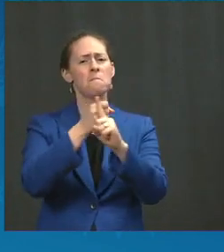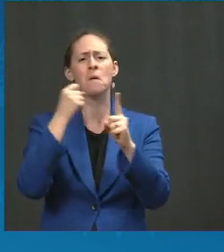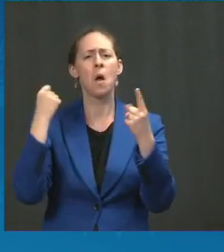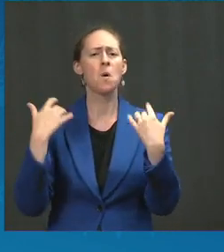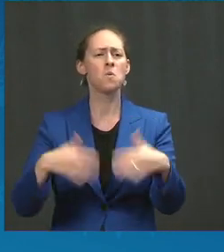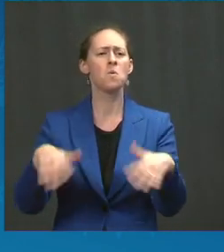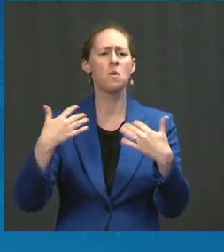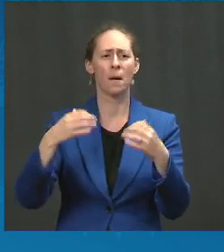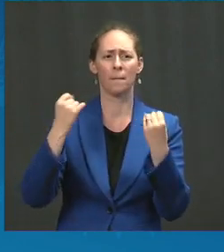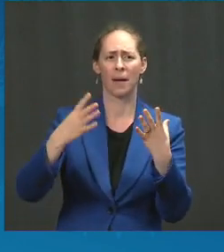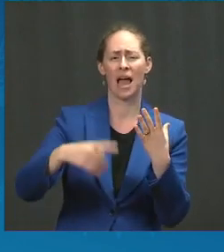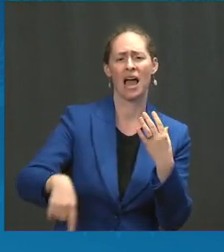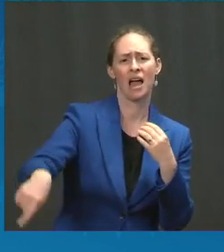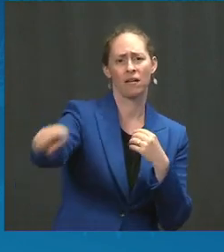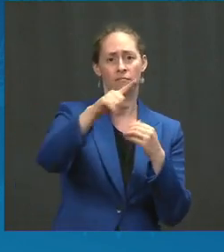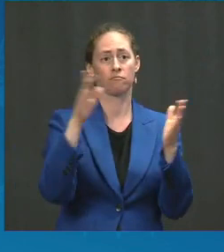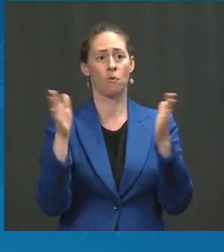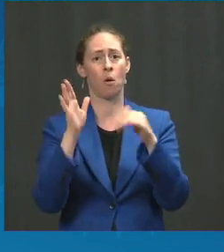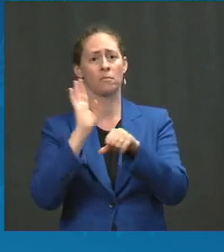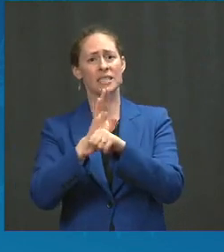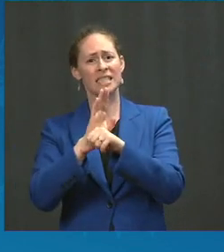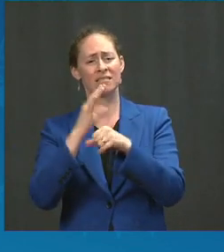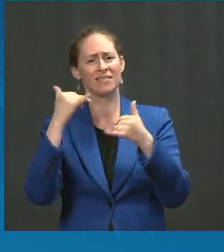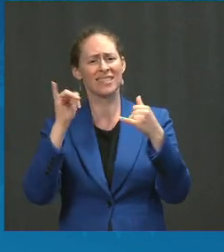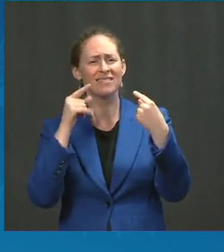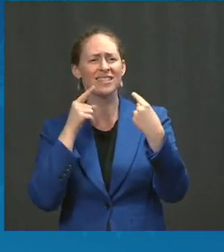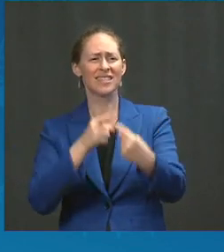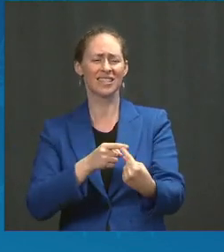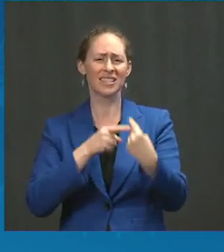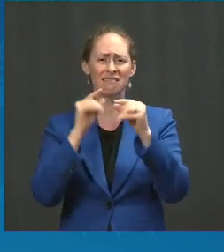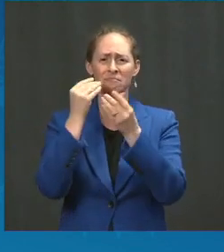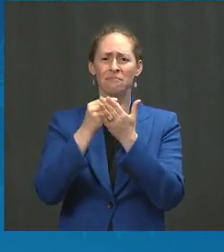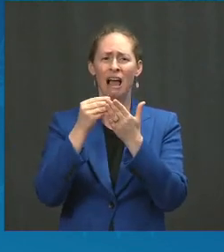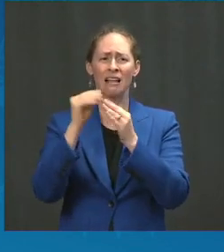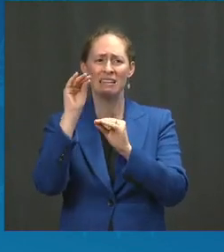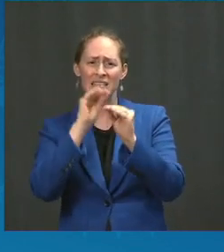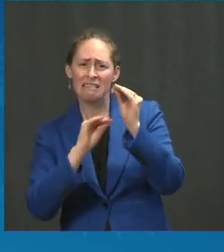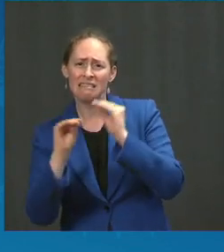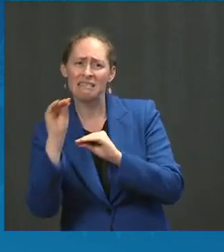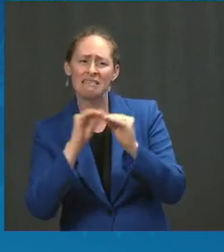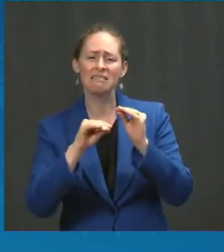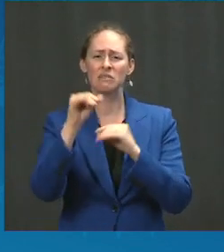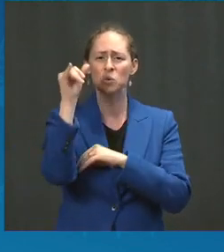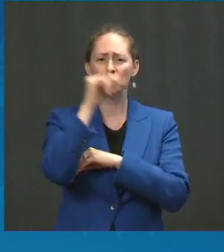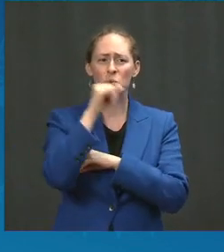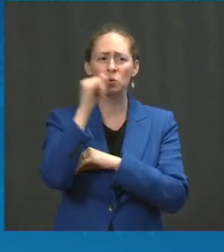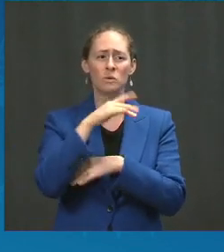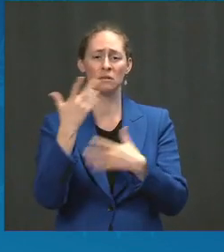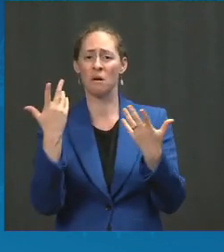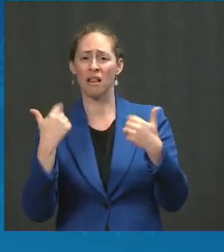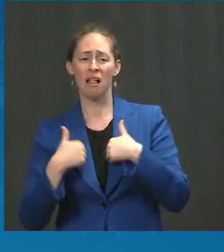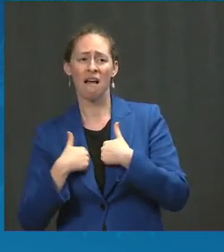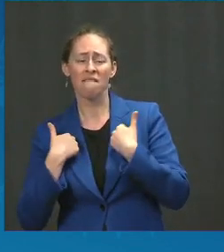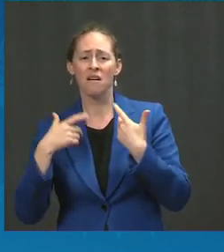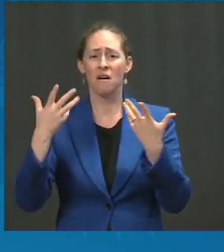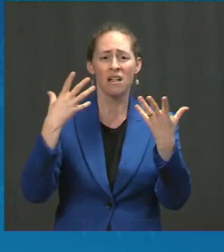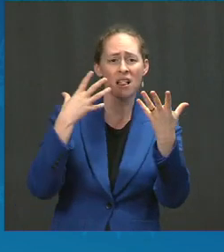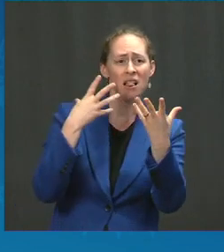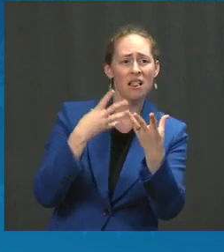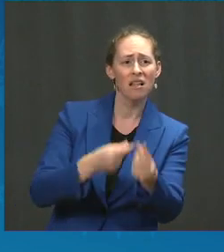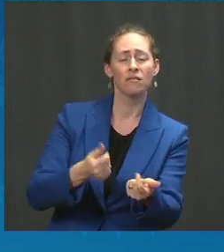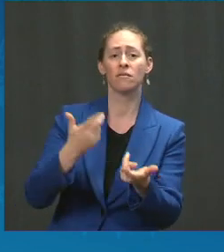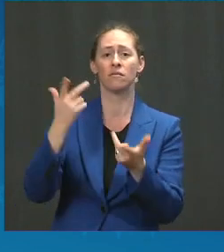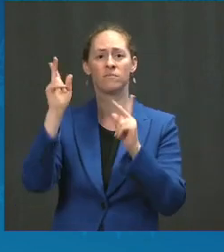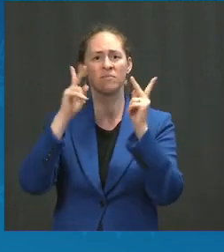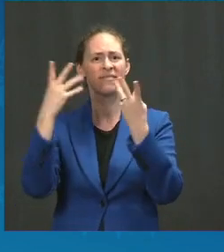to struggle. After months of disruptions, increased costs and debt, there is still uncertainty, especially among our